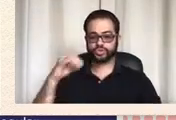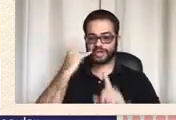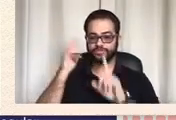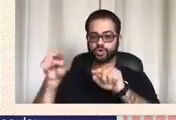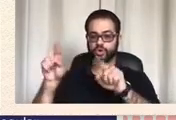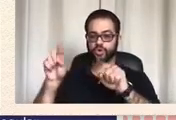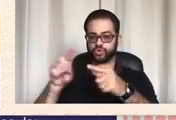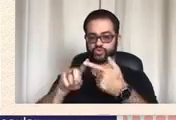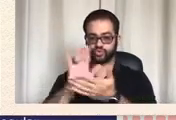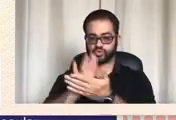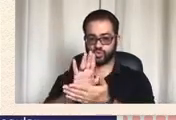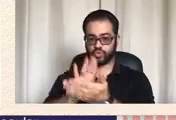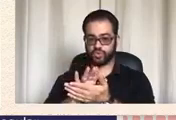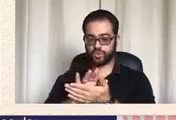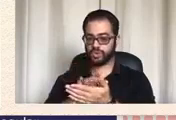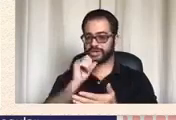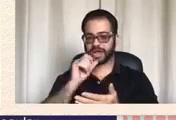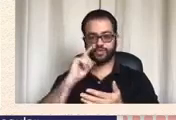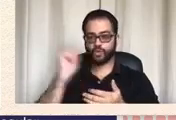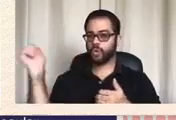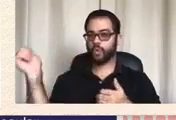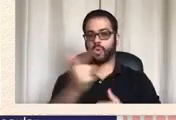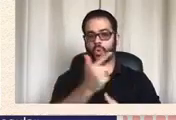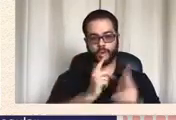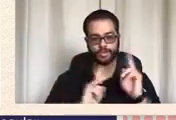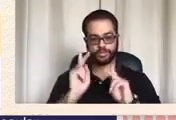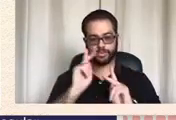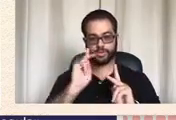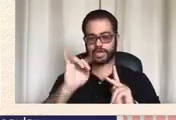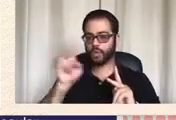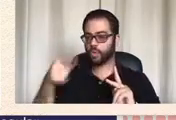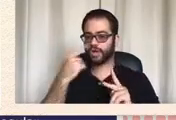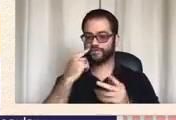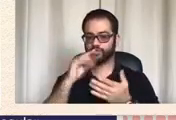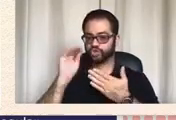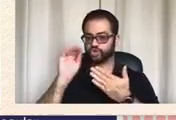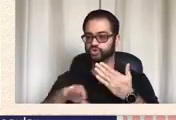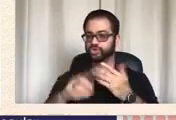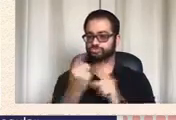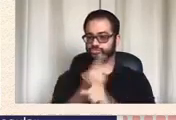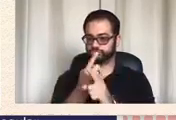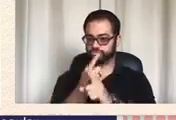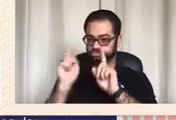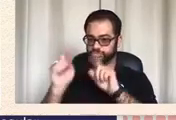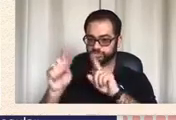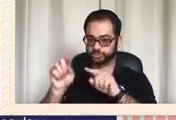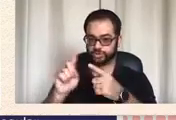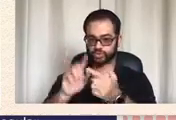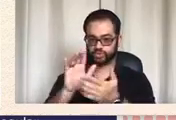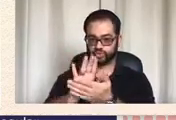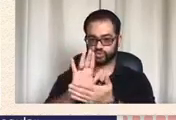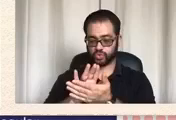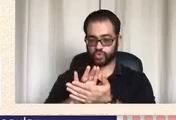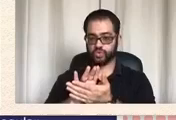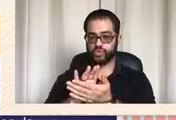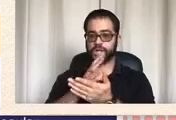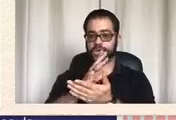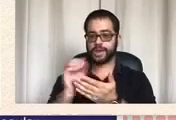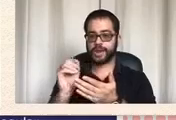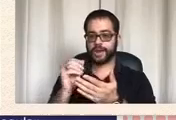for everyone. This is for students who are regularly attending school and are basically have an earned income